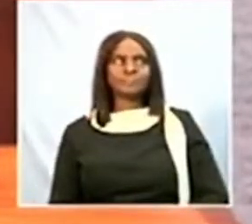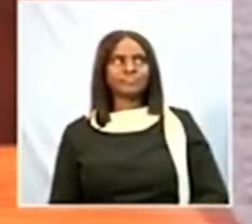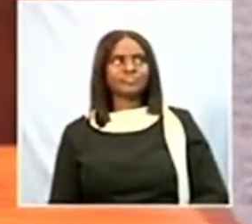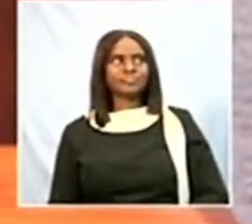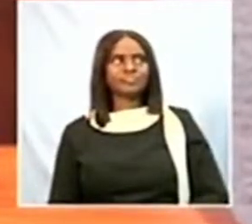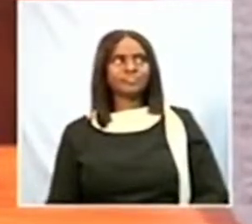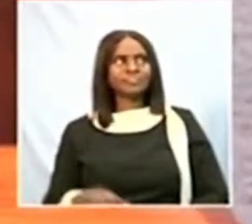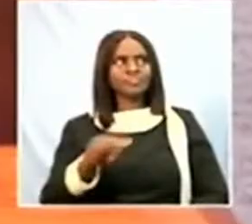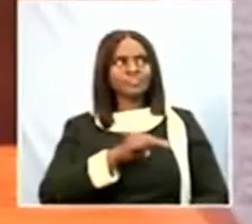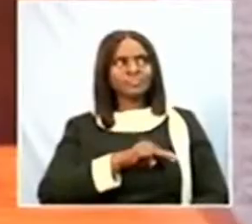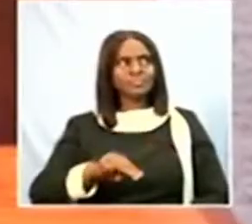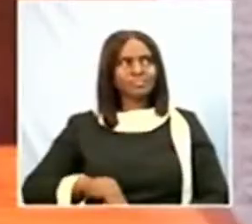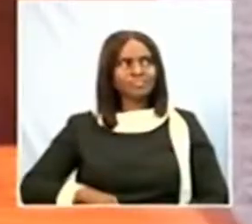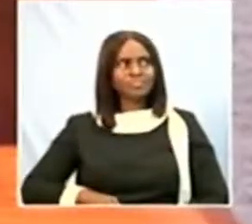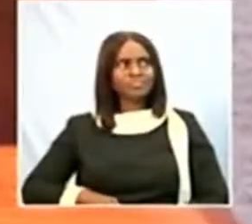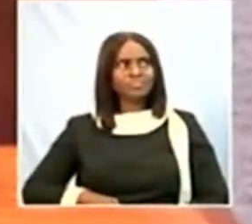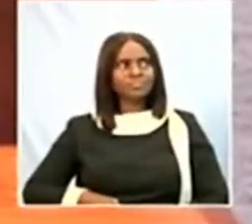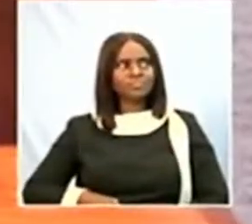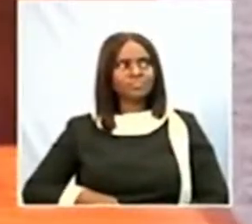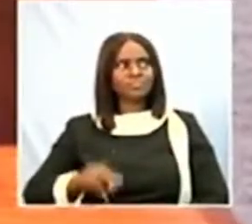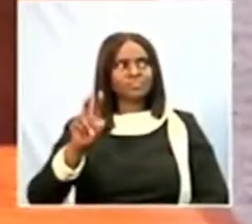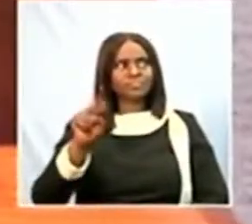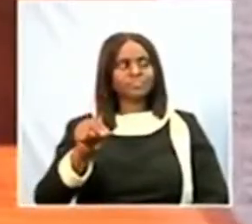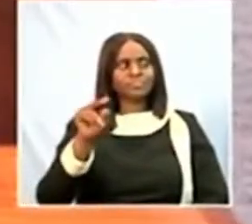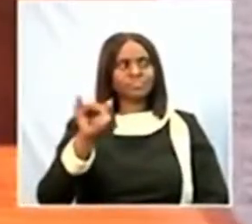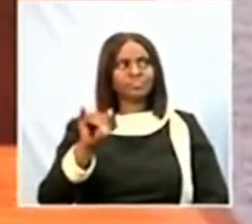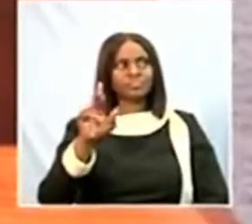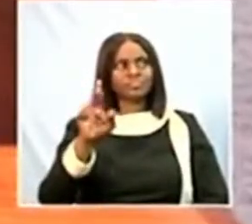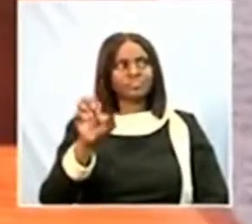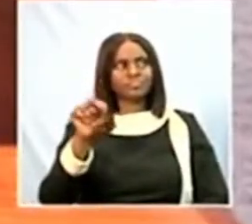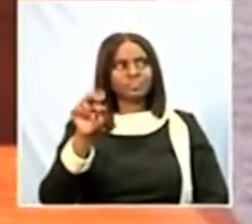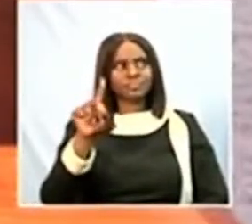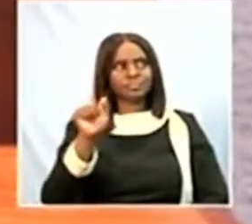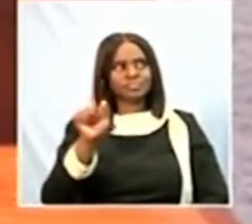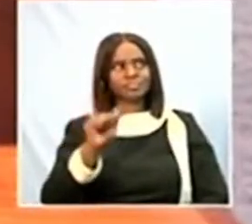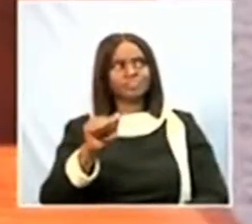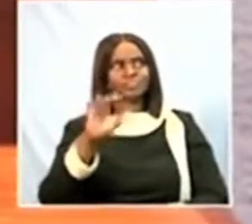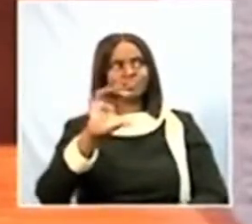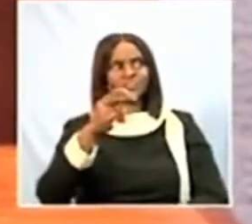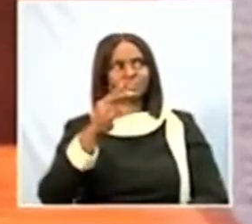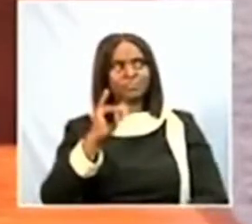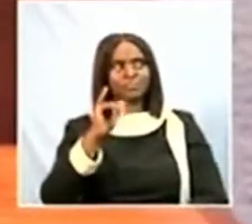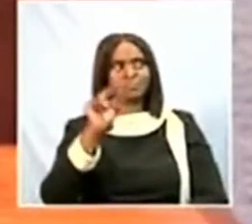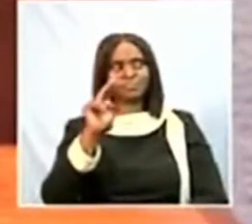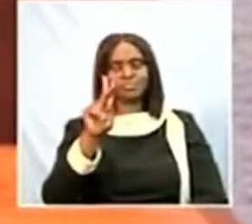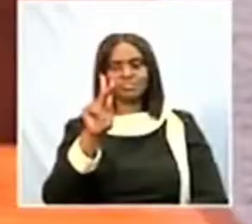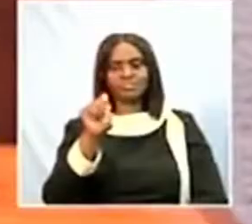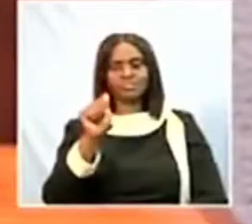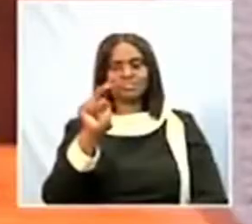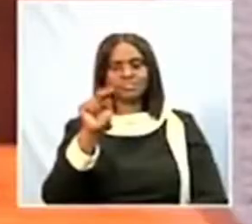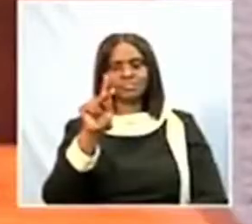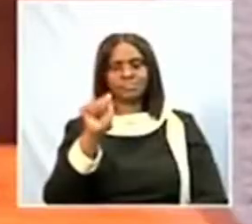Honorable Member, Blessings Nyirenda, Chikankata constituency.